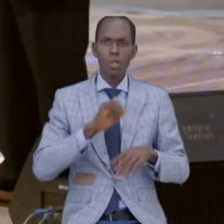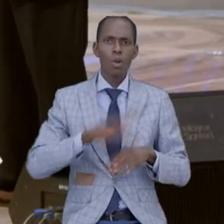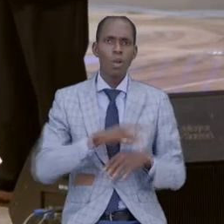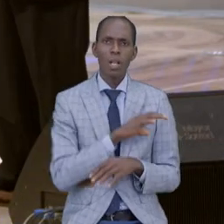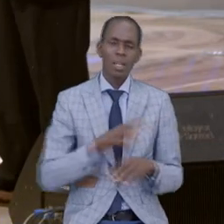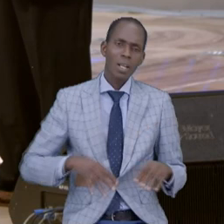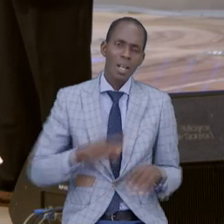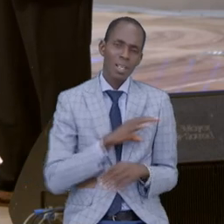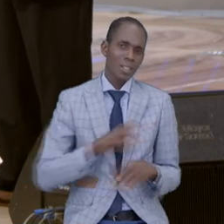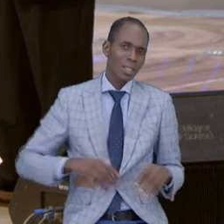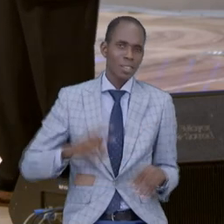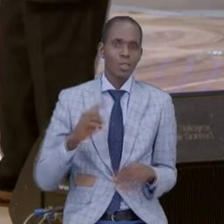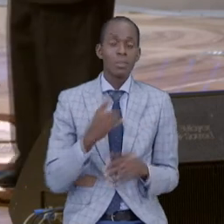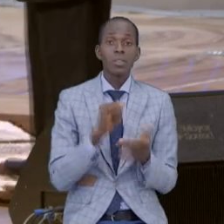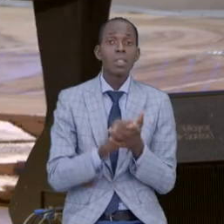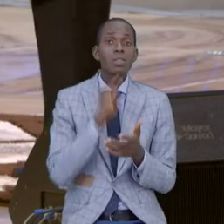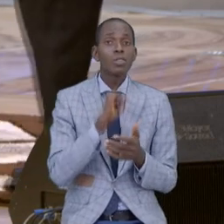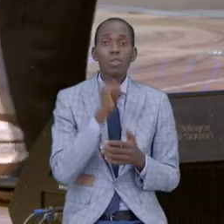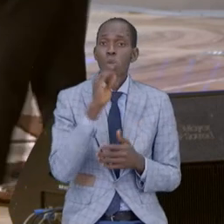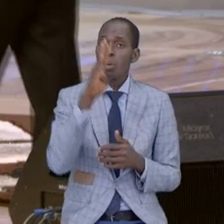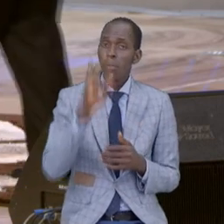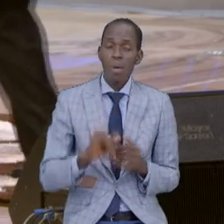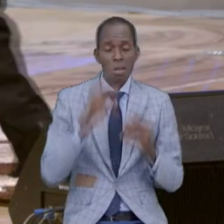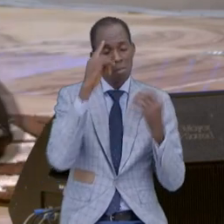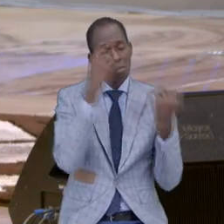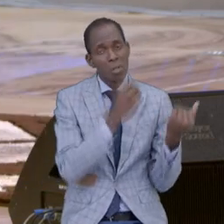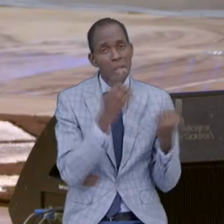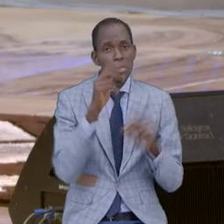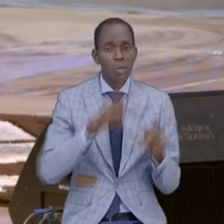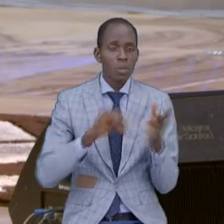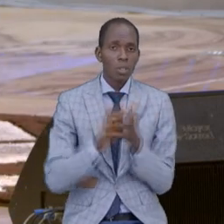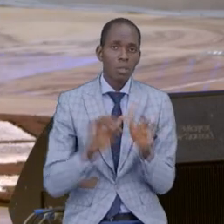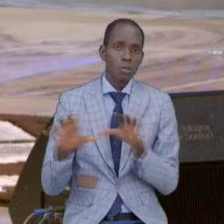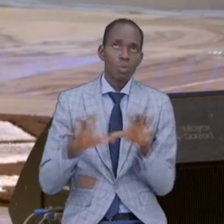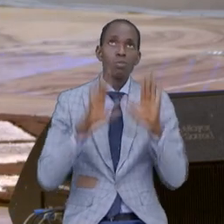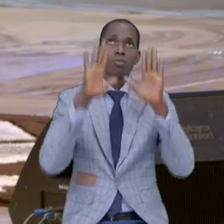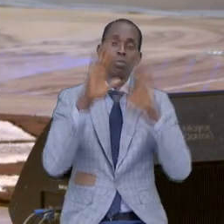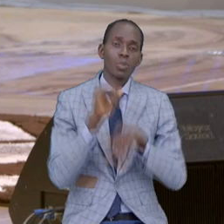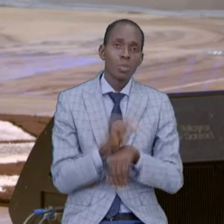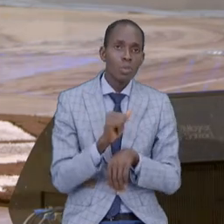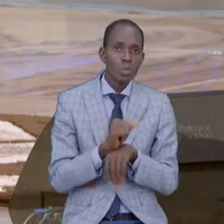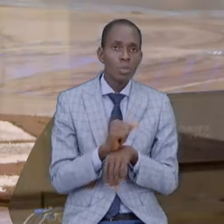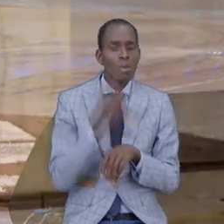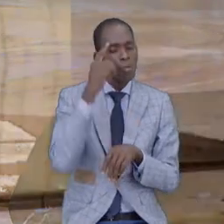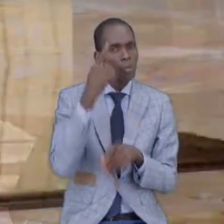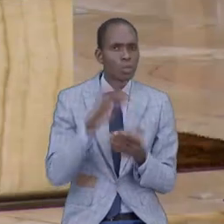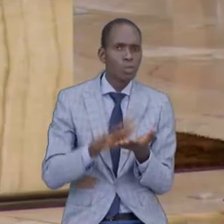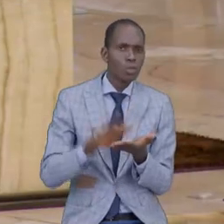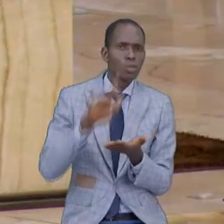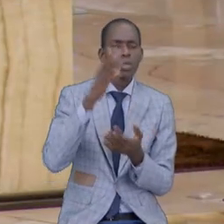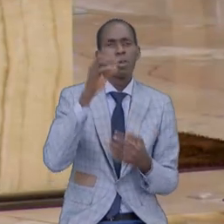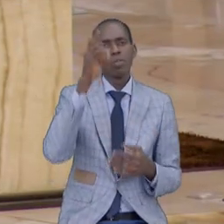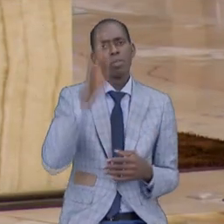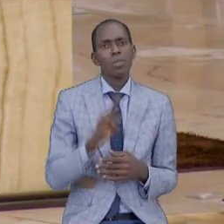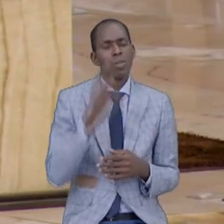Christ alone? That's not by faith. The people that work miracles for the glory of God, for